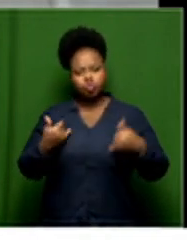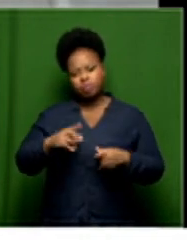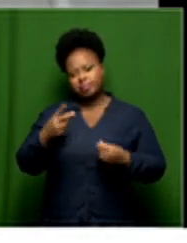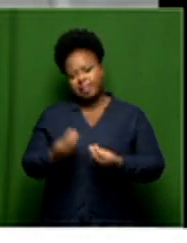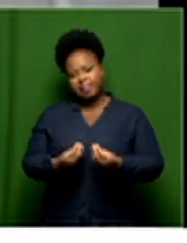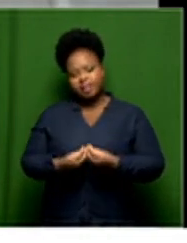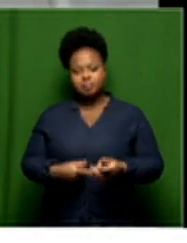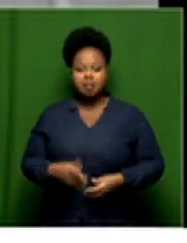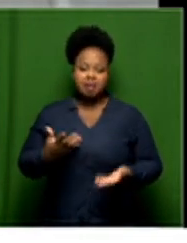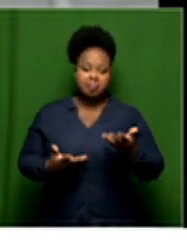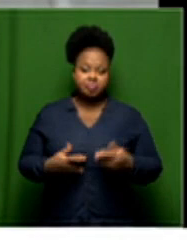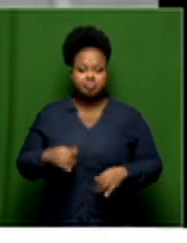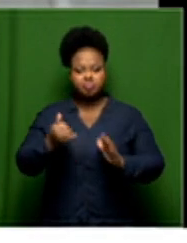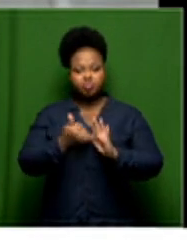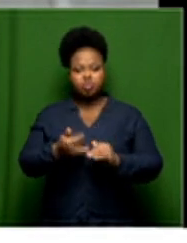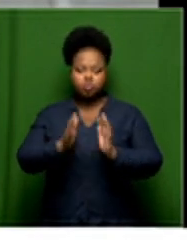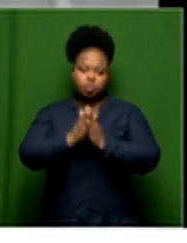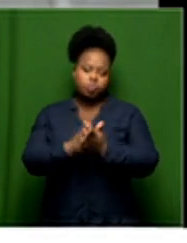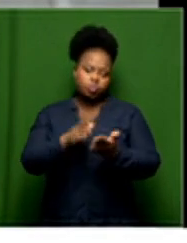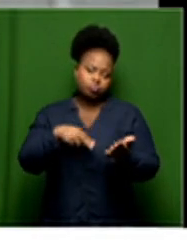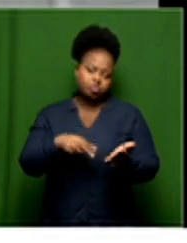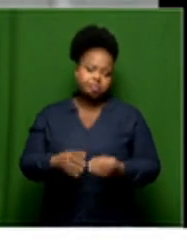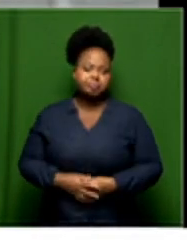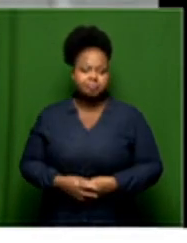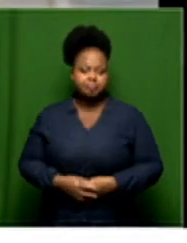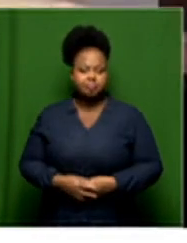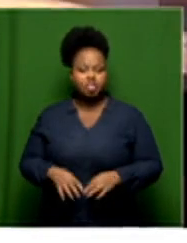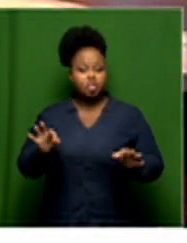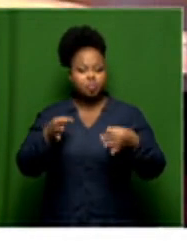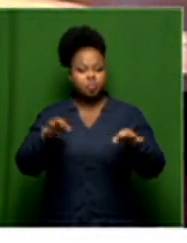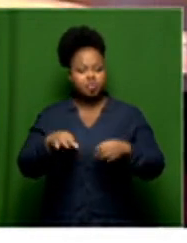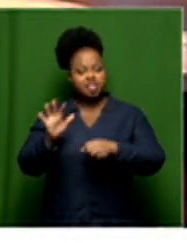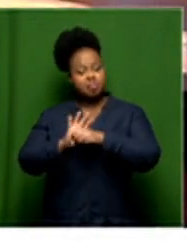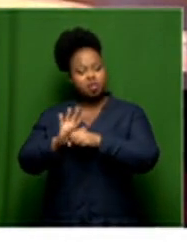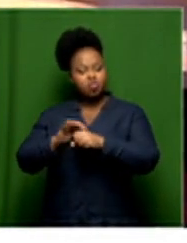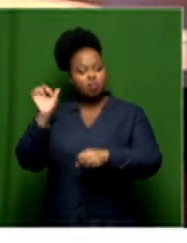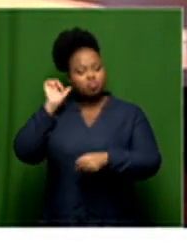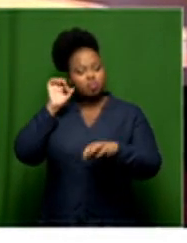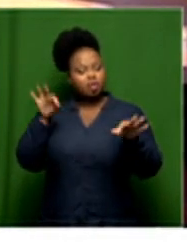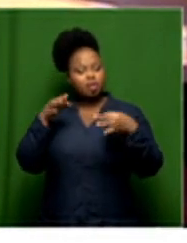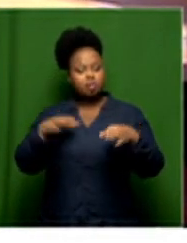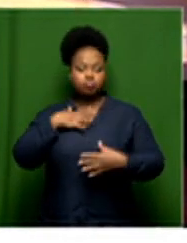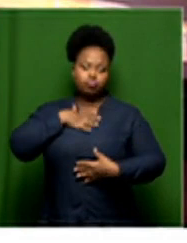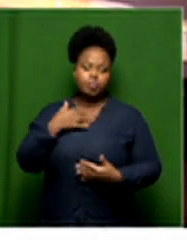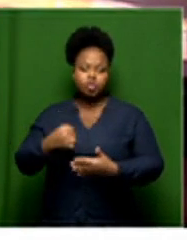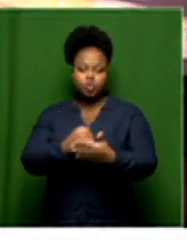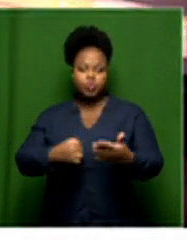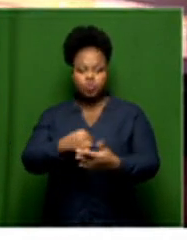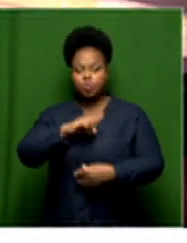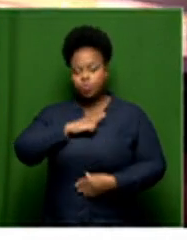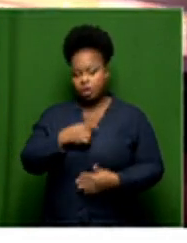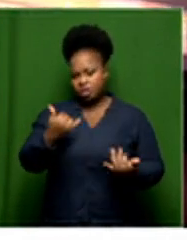stuff, and one of those maybe being the book, playing some music in the background and the appreciation of cooking. I think